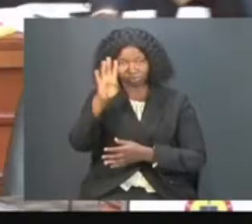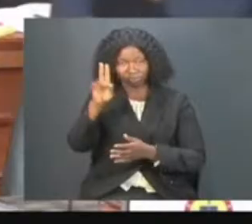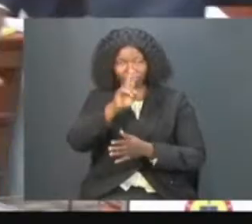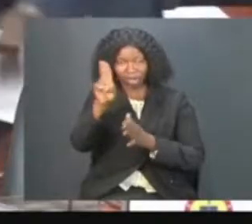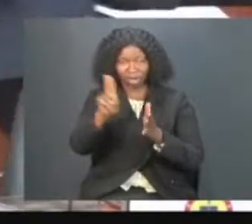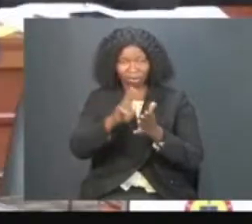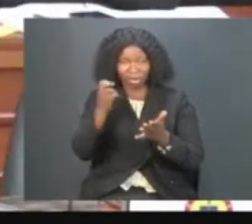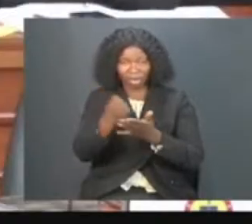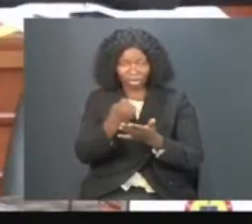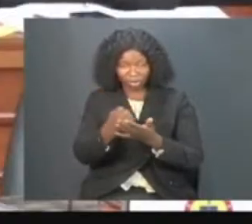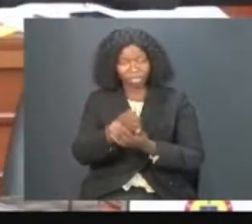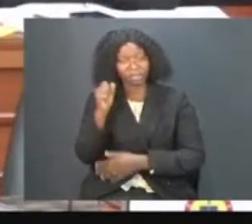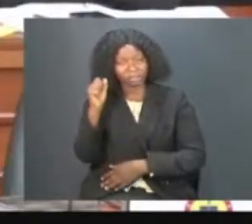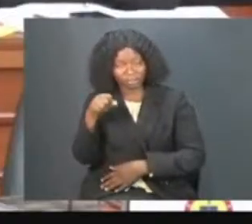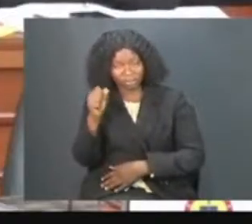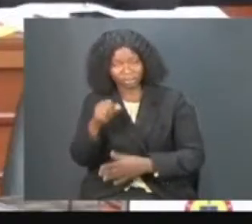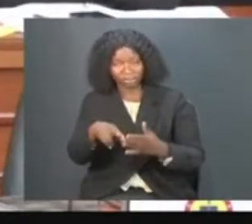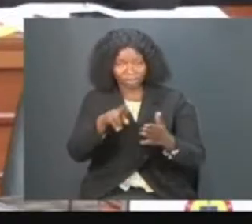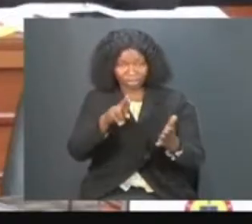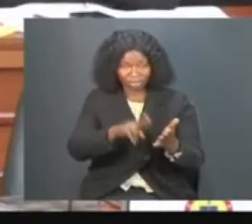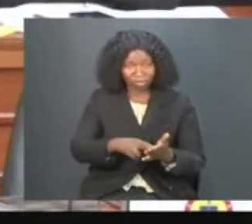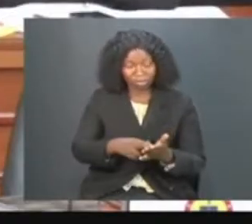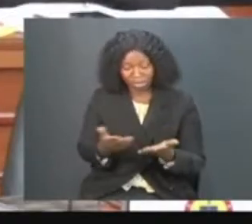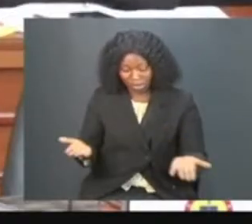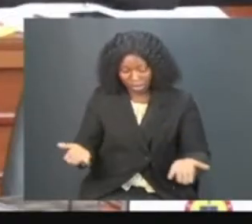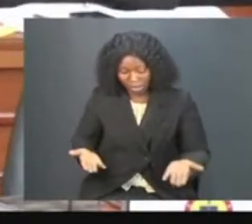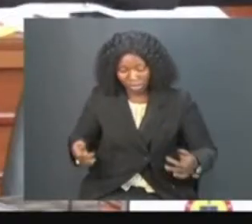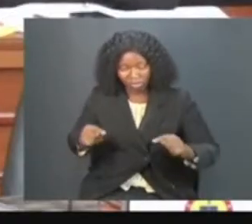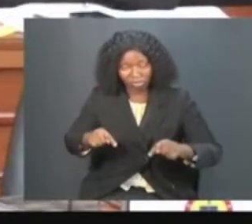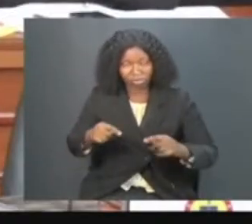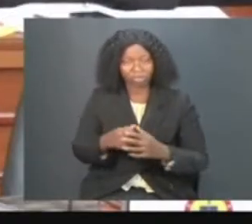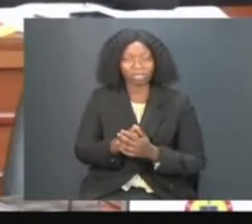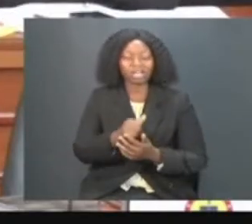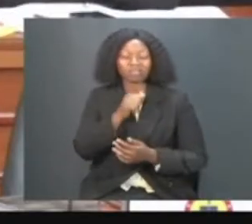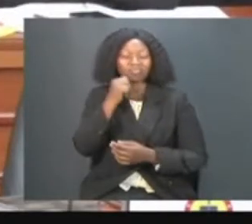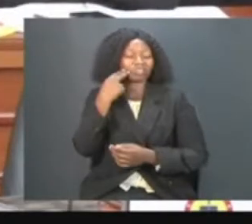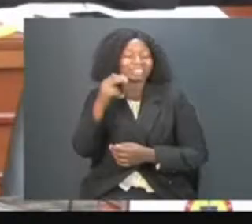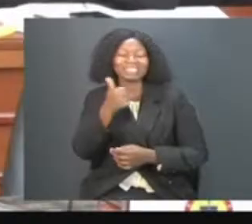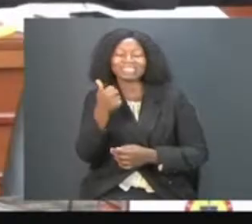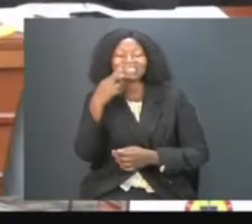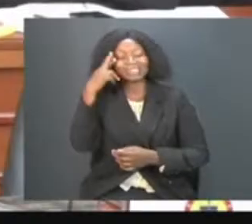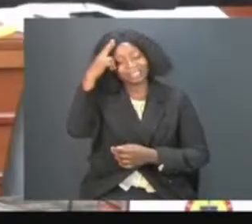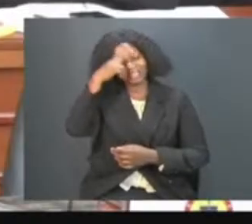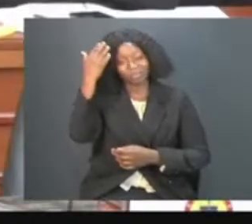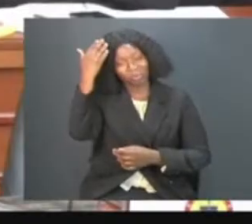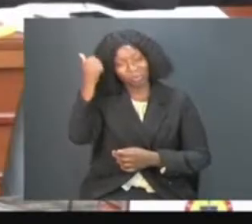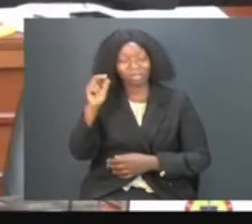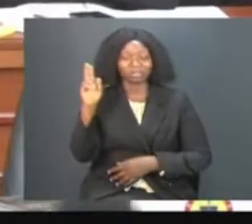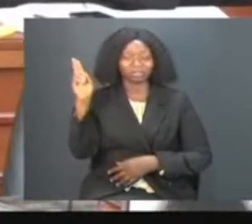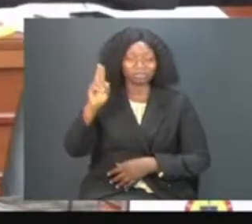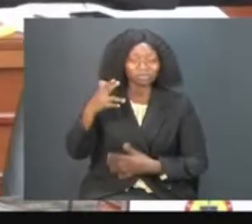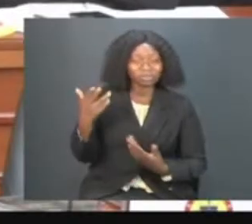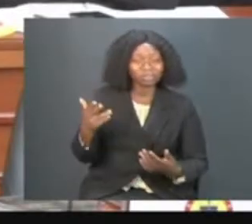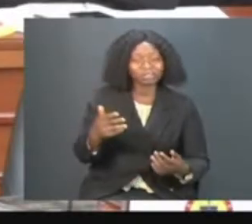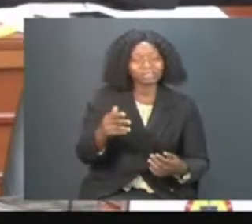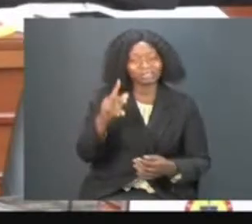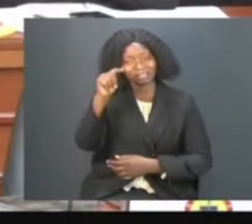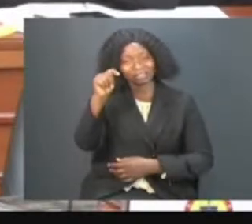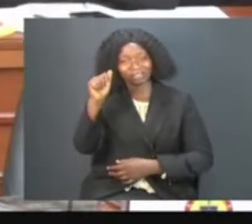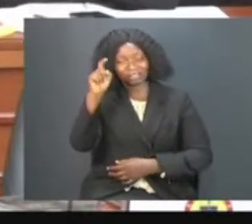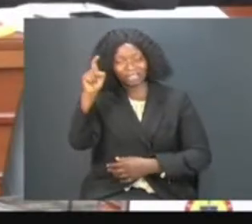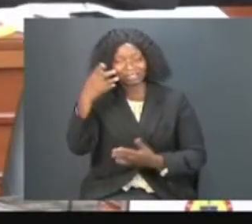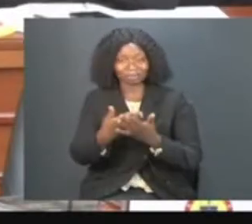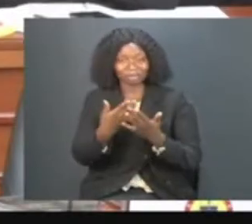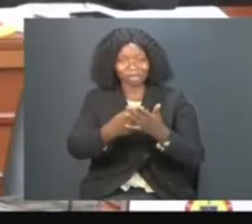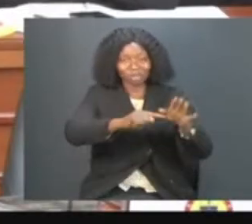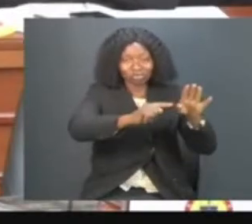economy, yes, the report is before us. I don't see any reason why we should use taxpayers' money to establish